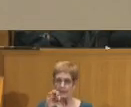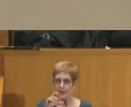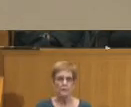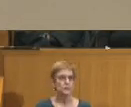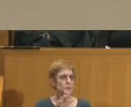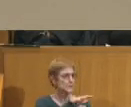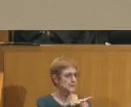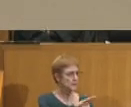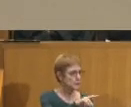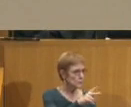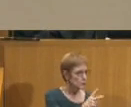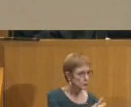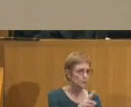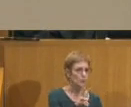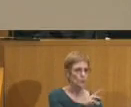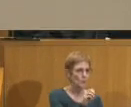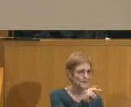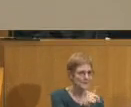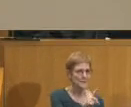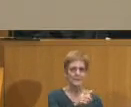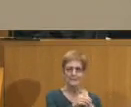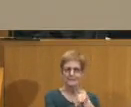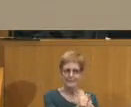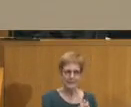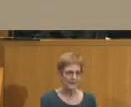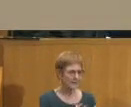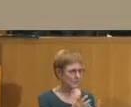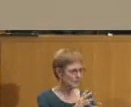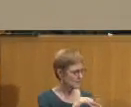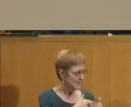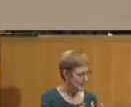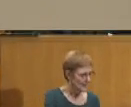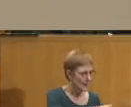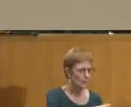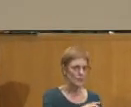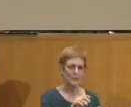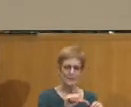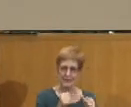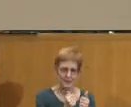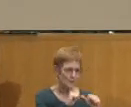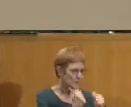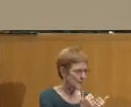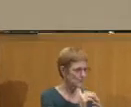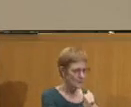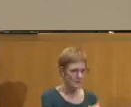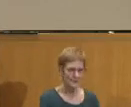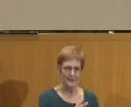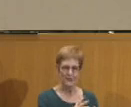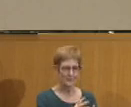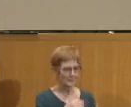Jarrell, Chair of the County Commissioners, George Dunlap. If I'm missing anyone else in the room, thank you all for being here, friends,